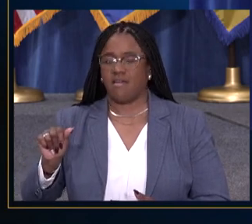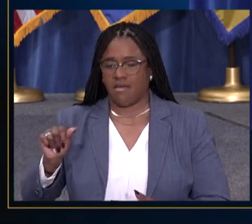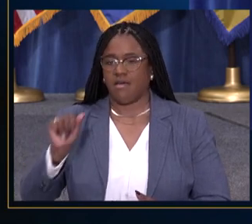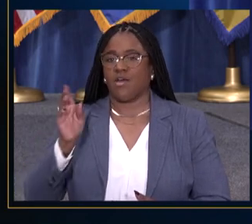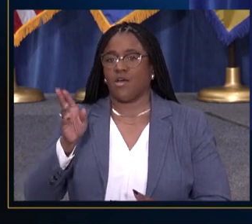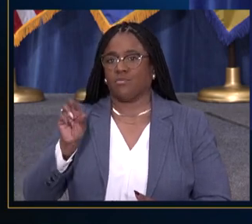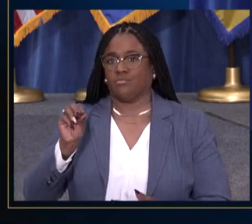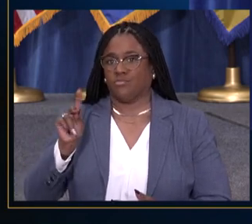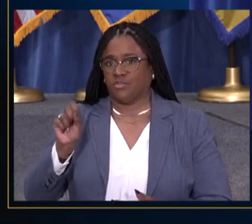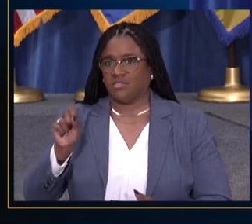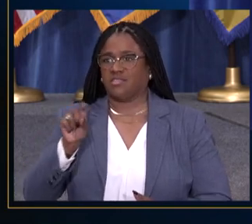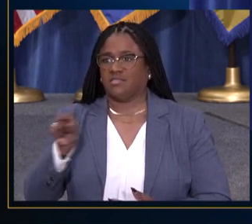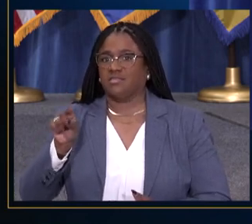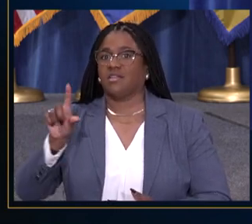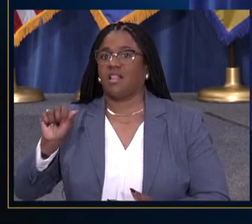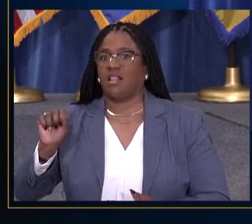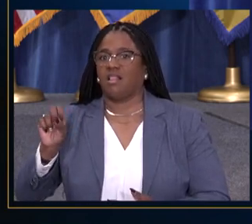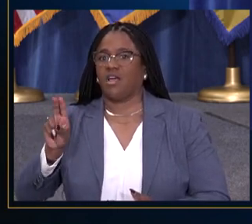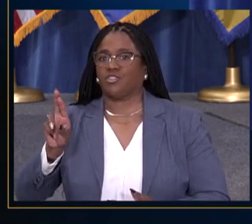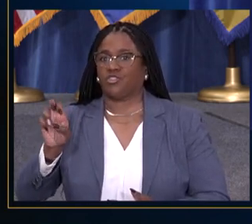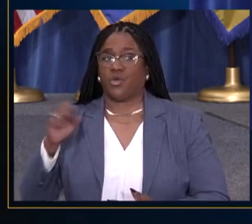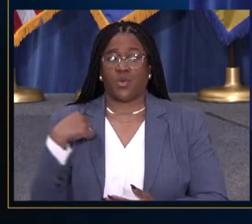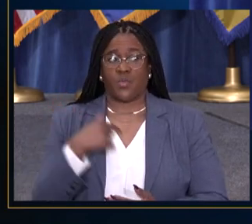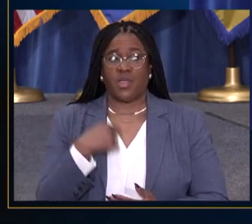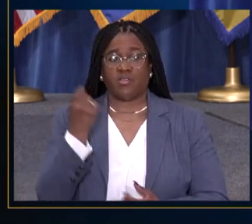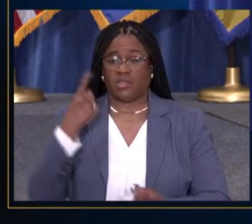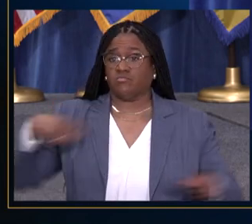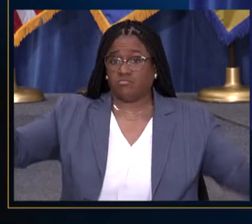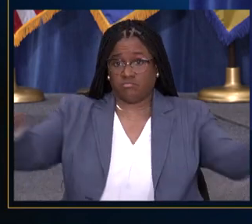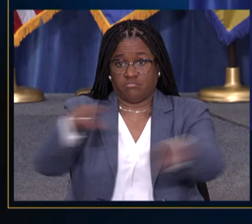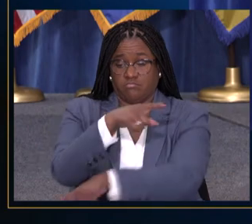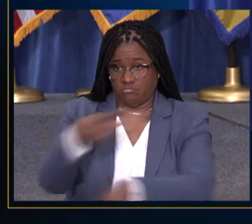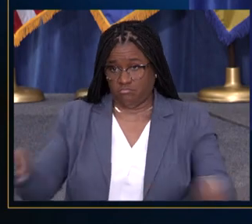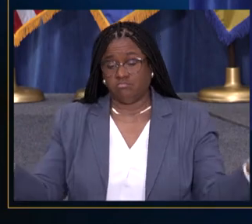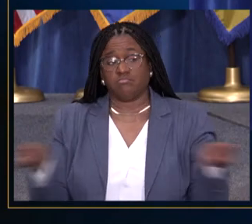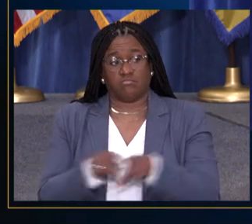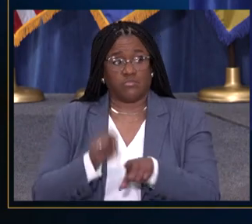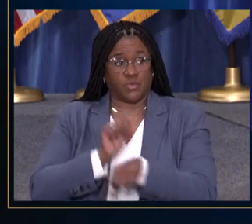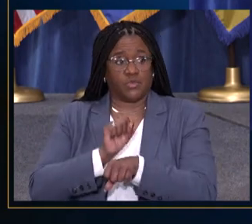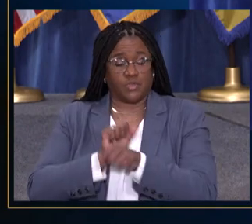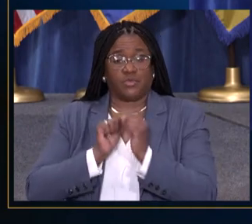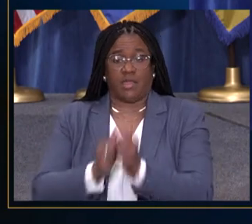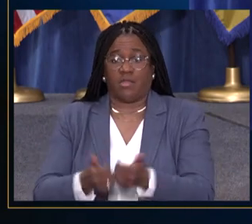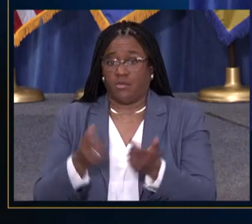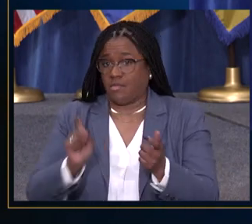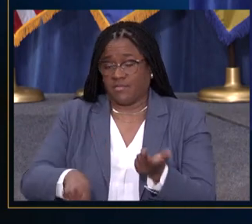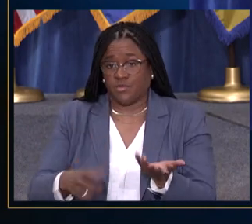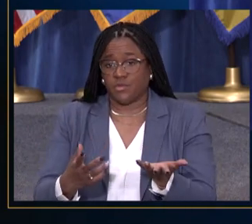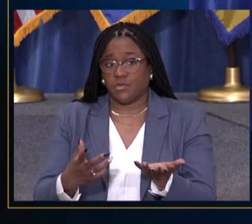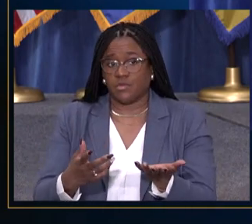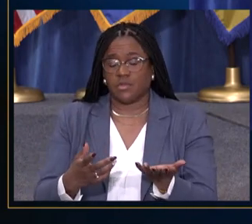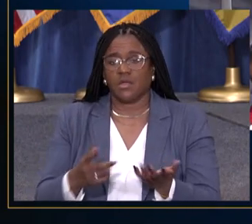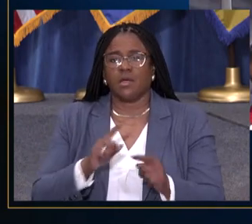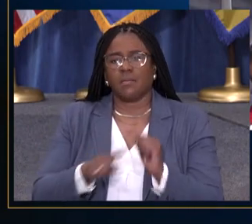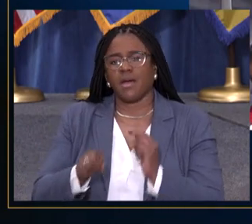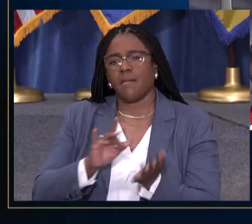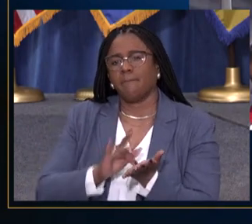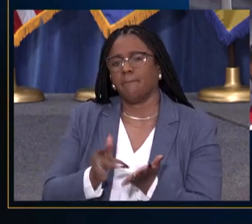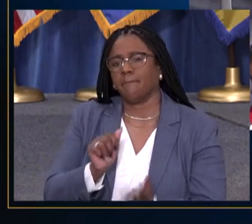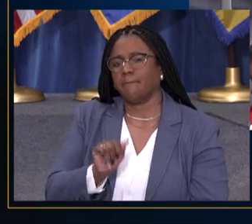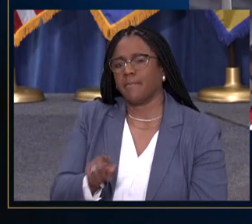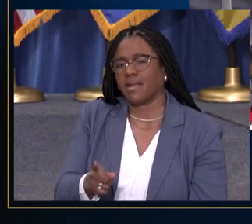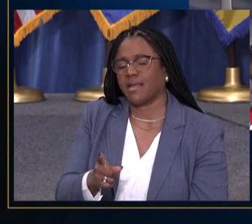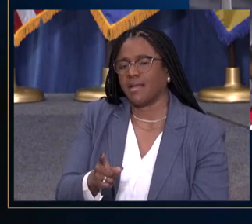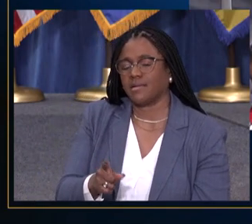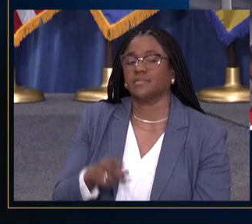all understand it's all hands on deck. And so I'll share a little bit, maybe I'll continue with our colleagues in Medicaid. As